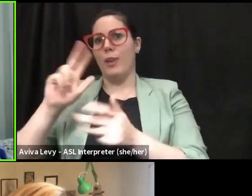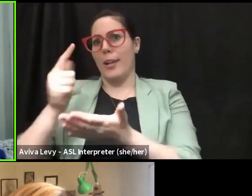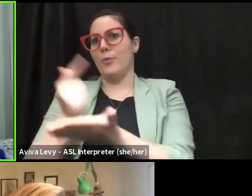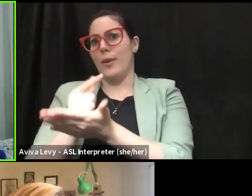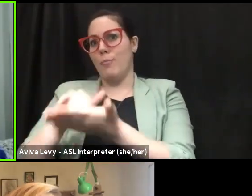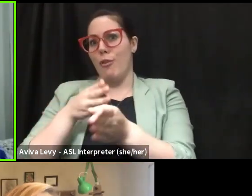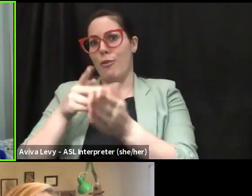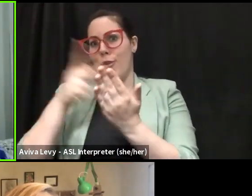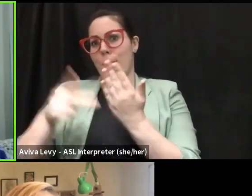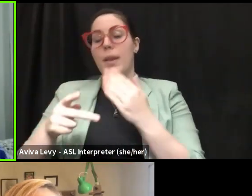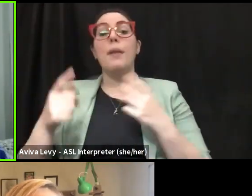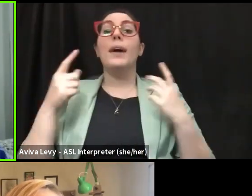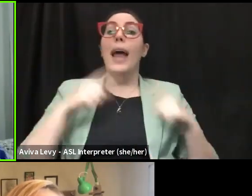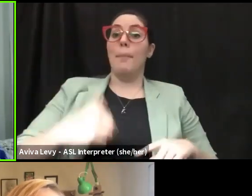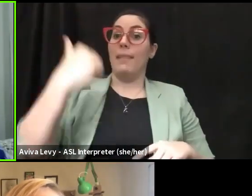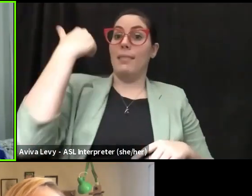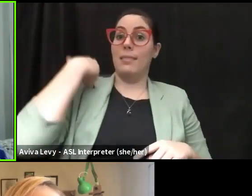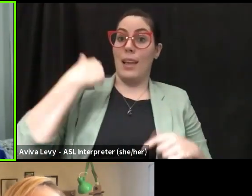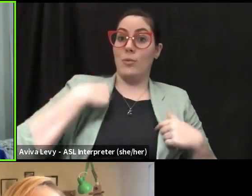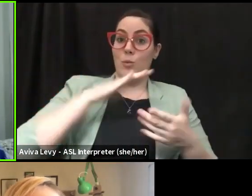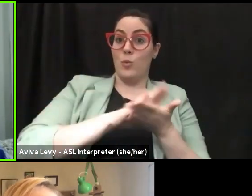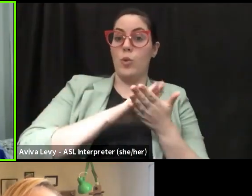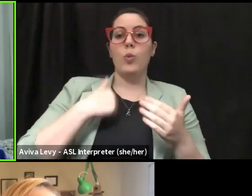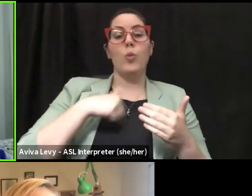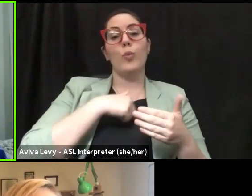lost 14 of our